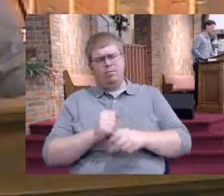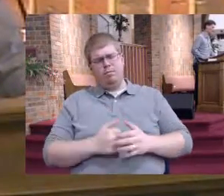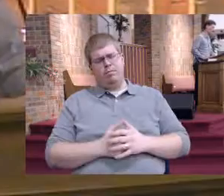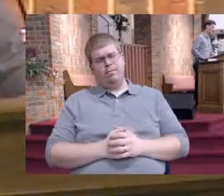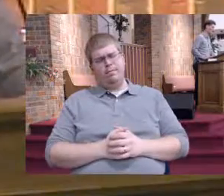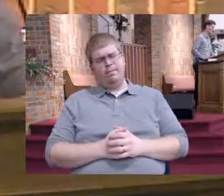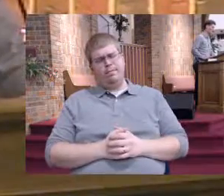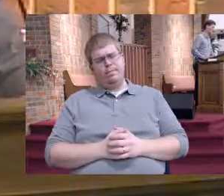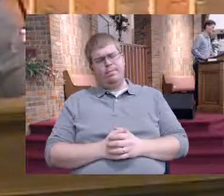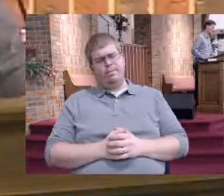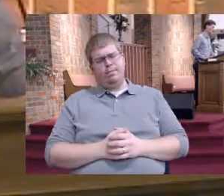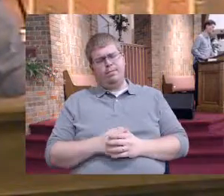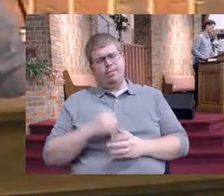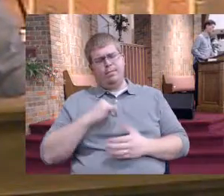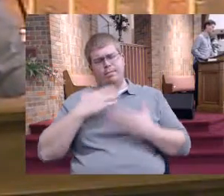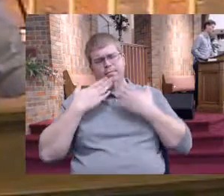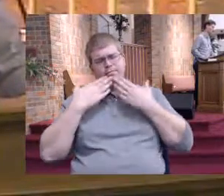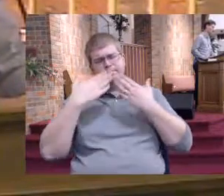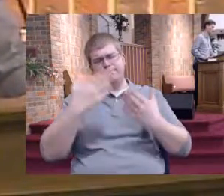I just thank you.